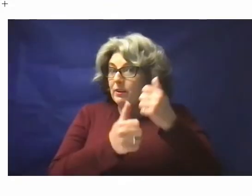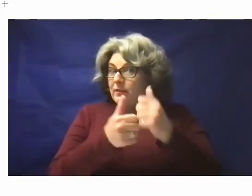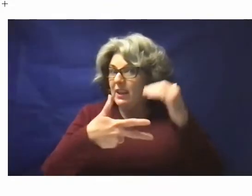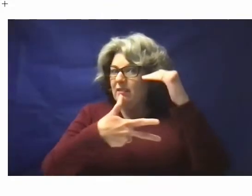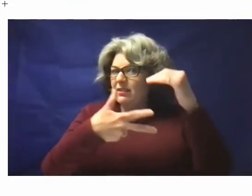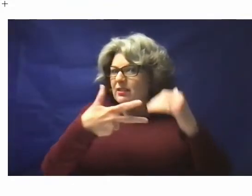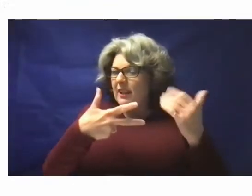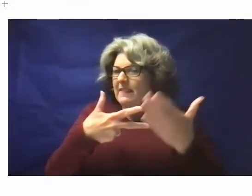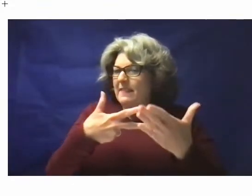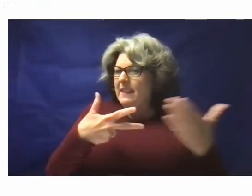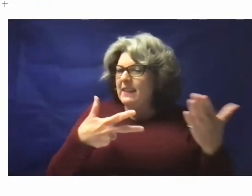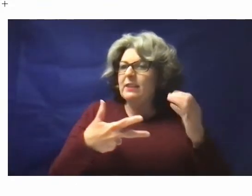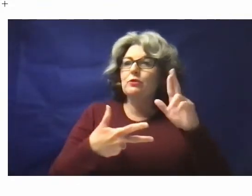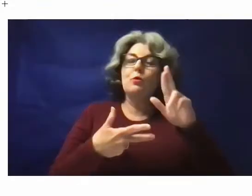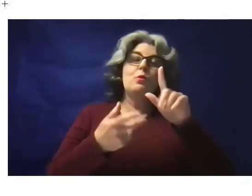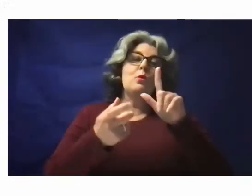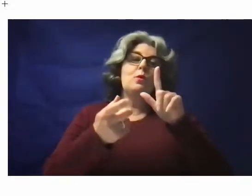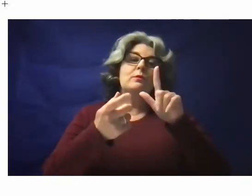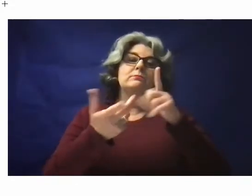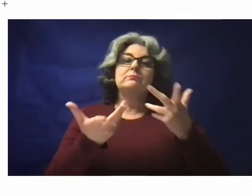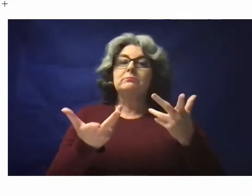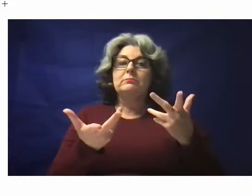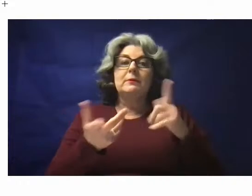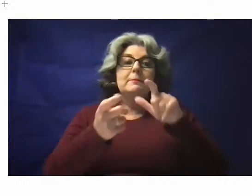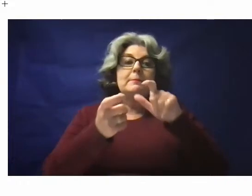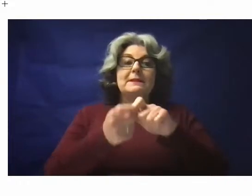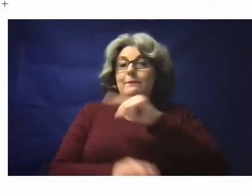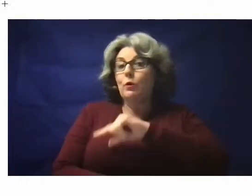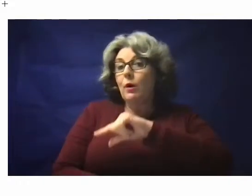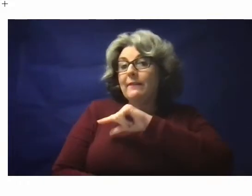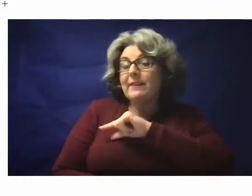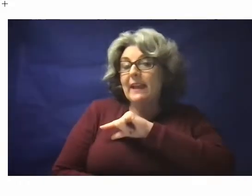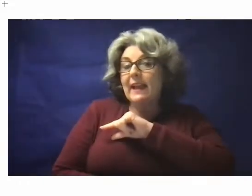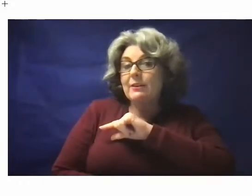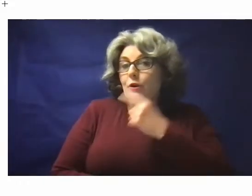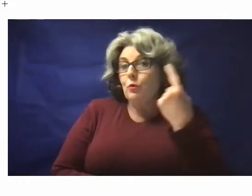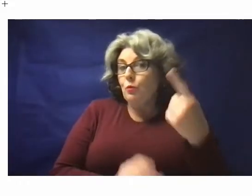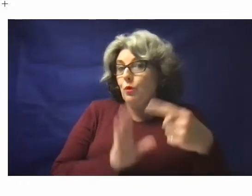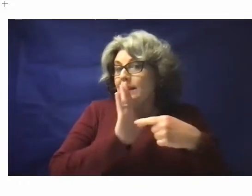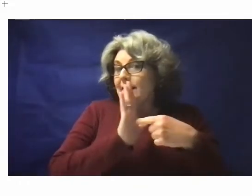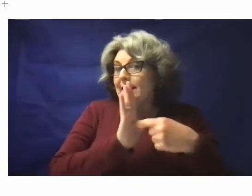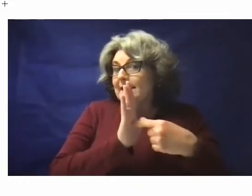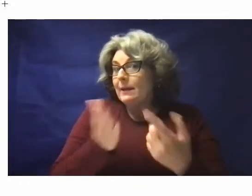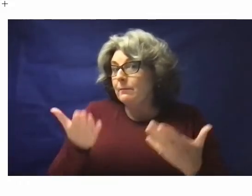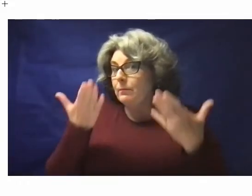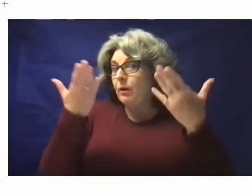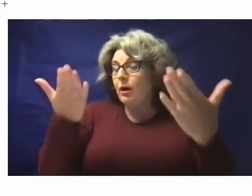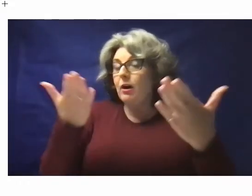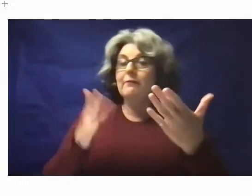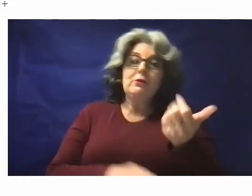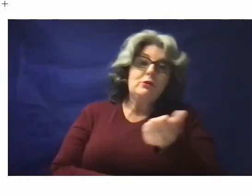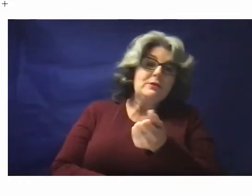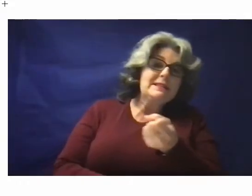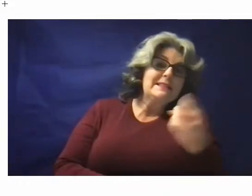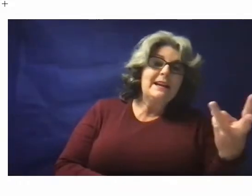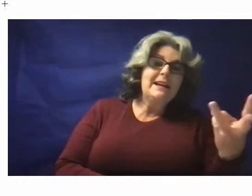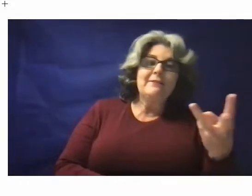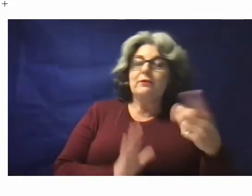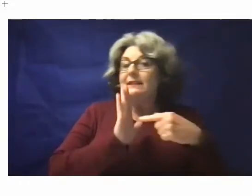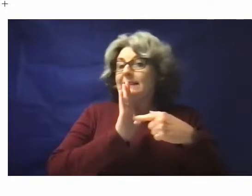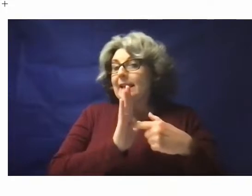it's a specific, you know, qualification, is it just one example you want to offer, or is it several, or does it just kind of depend on the